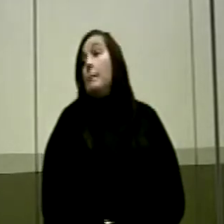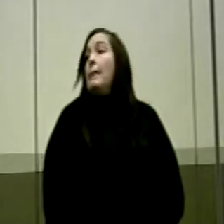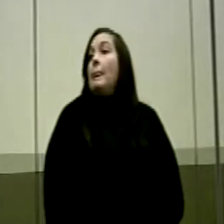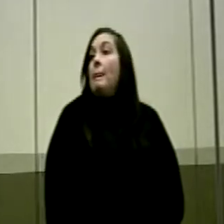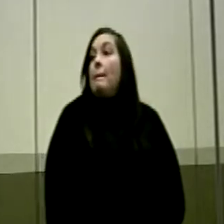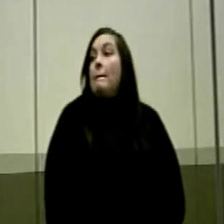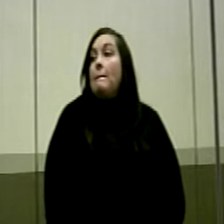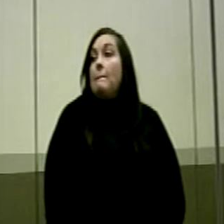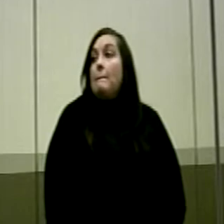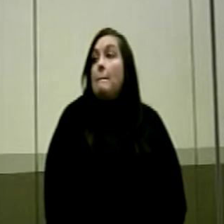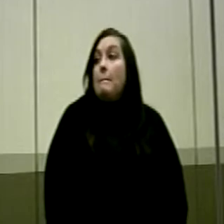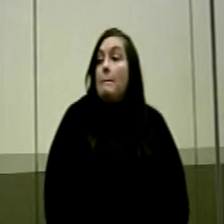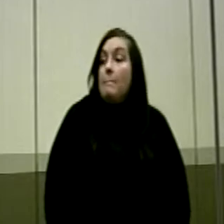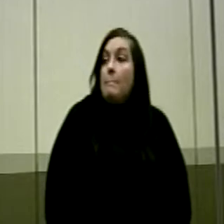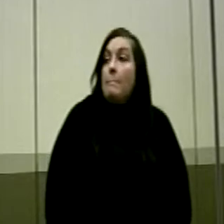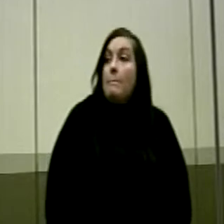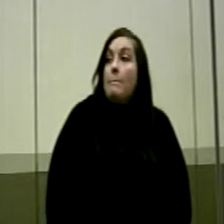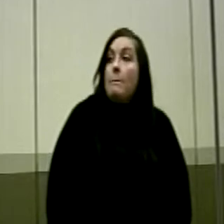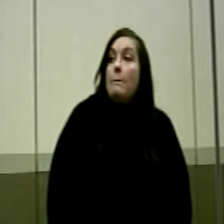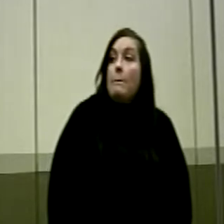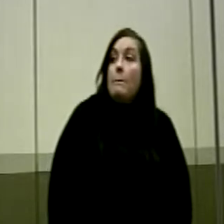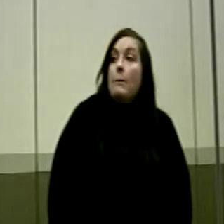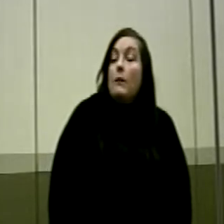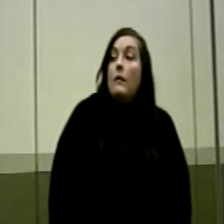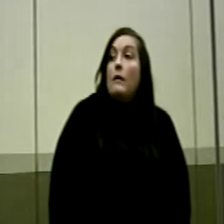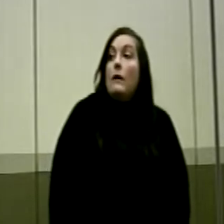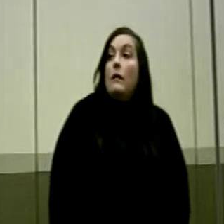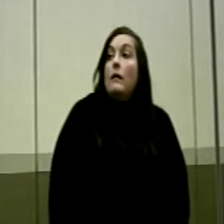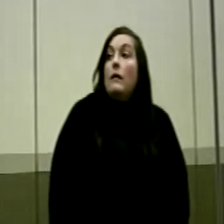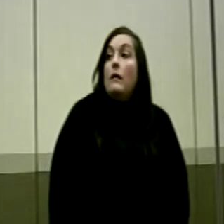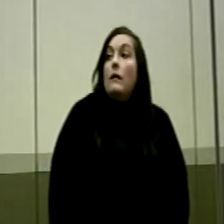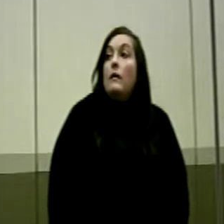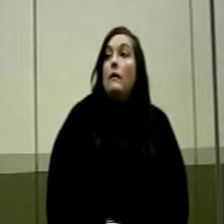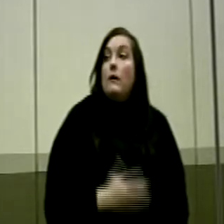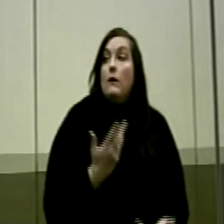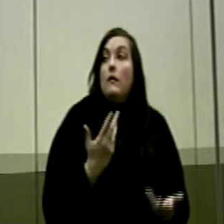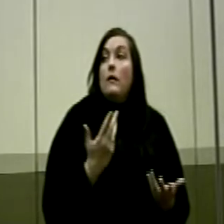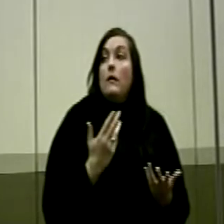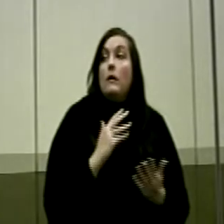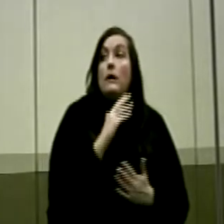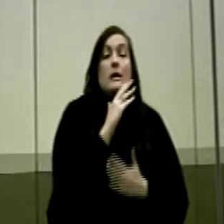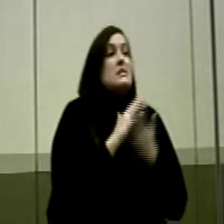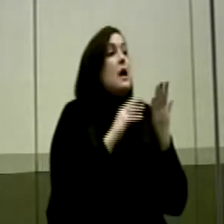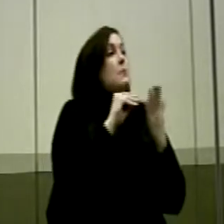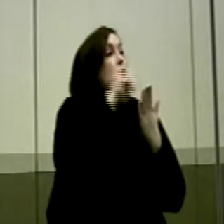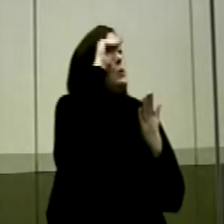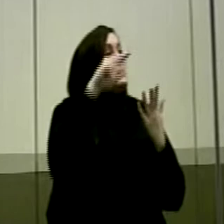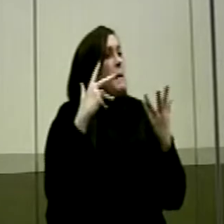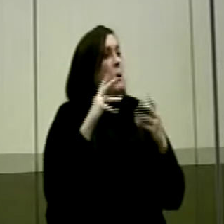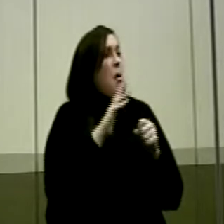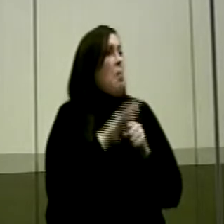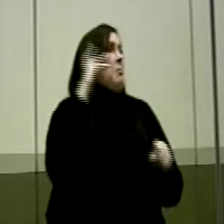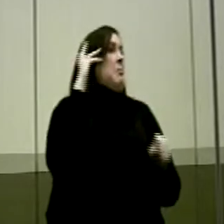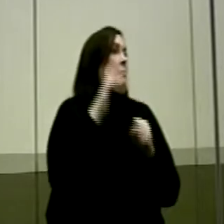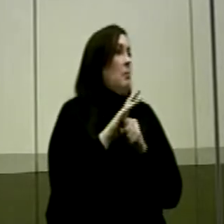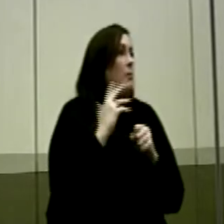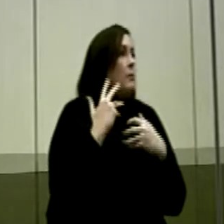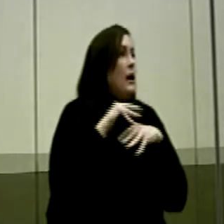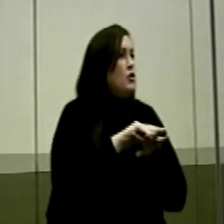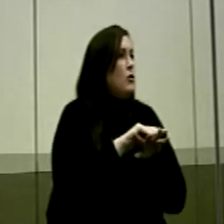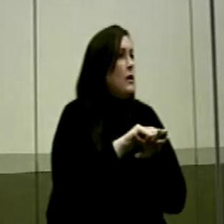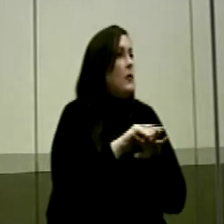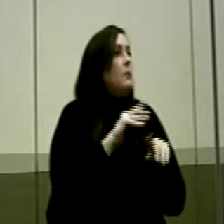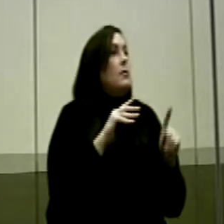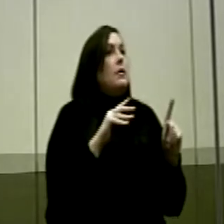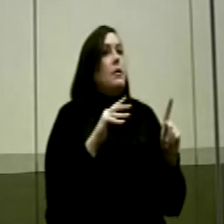get pennies while they're at the mainstream, some of the students might act out of the mainstream so that they could get pennies. So maybe take the system with them